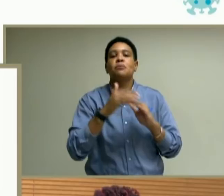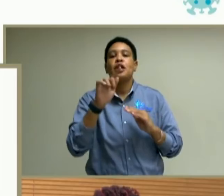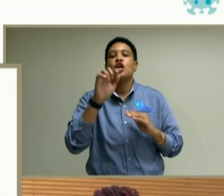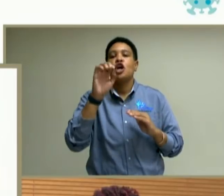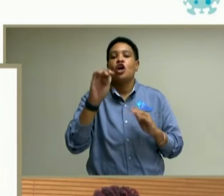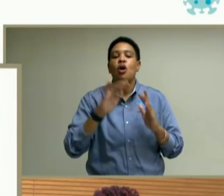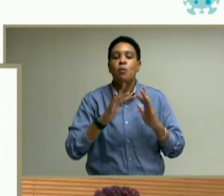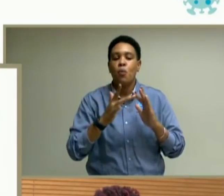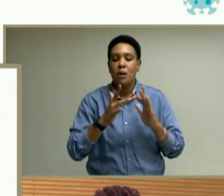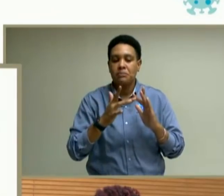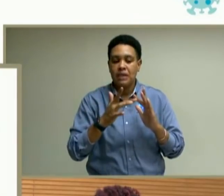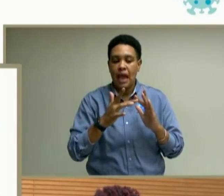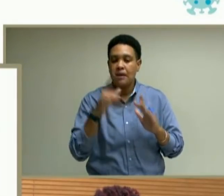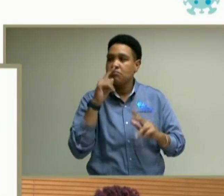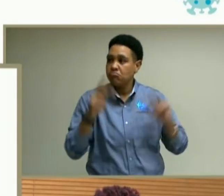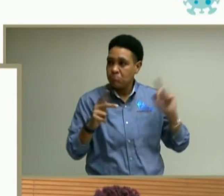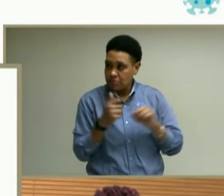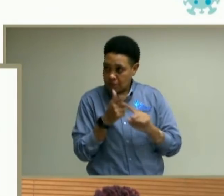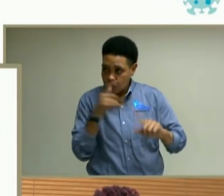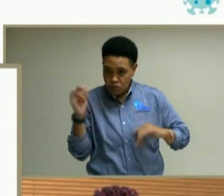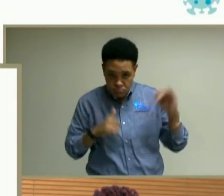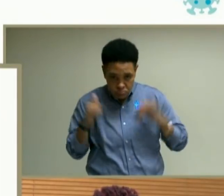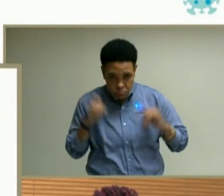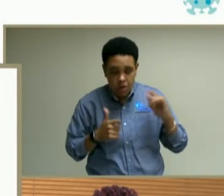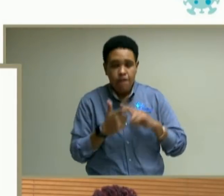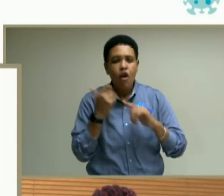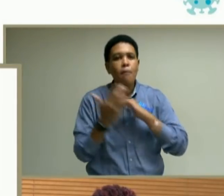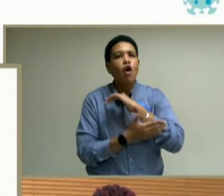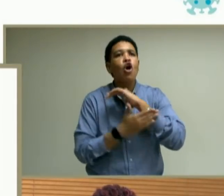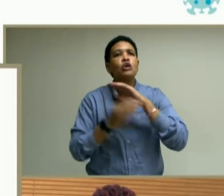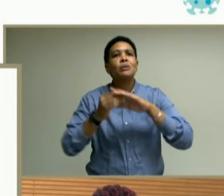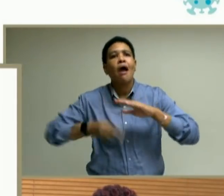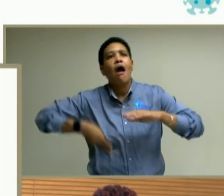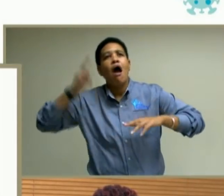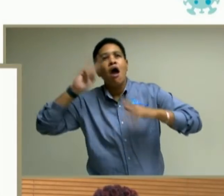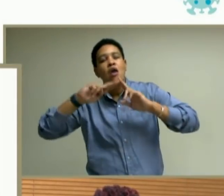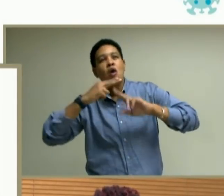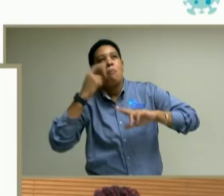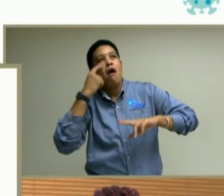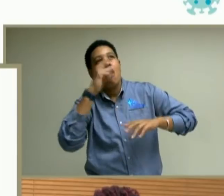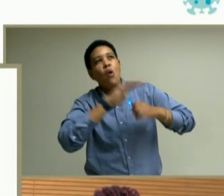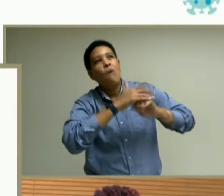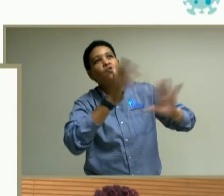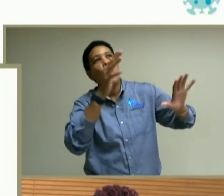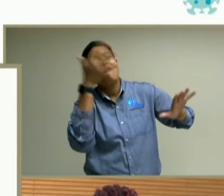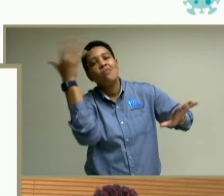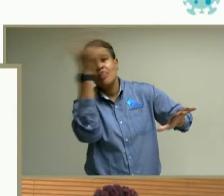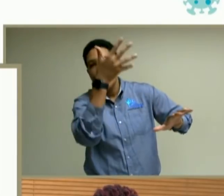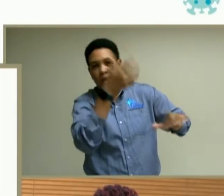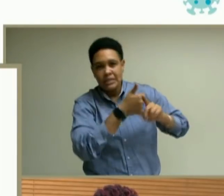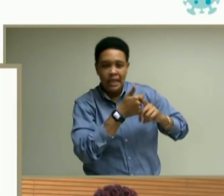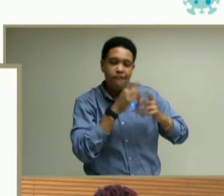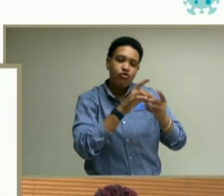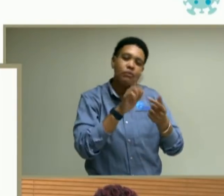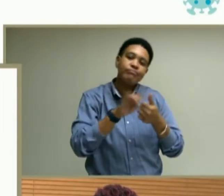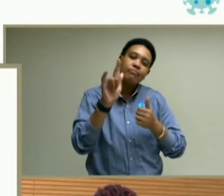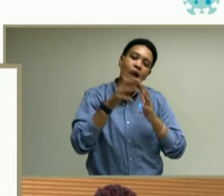visitjamaica.com website. Persons who are traveling from countries with high numbers, and those are listed in terms of